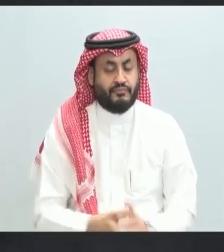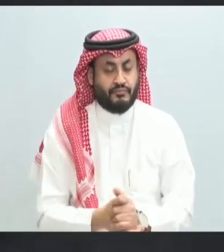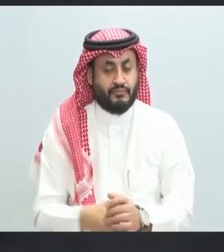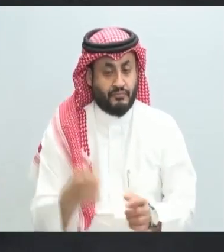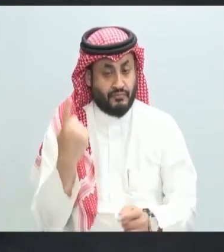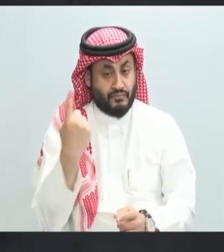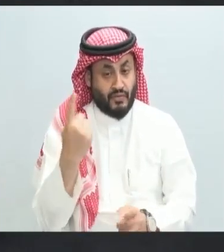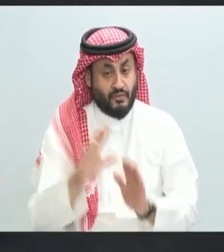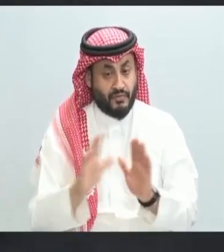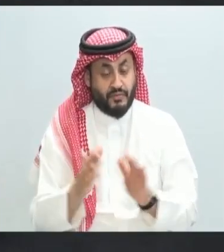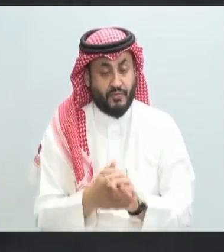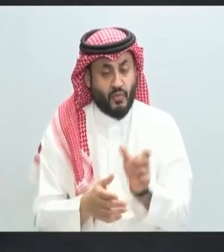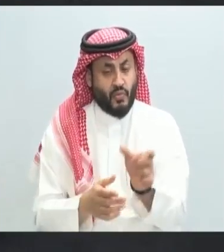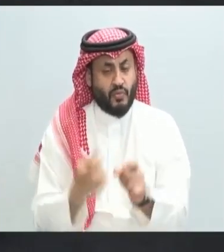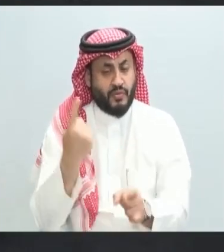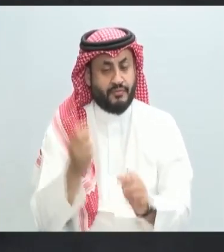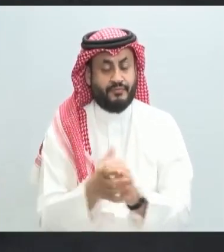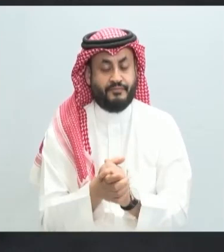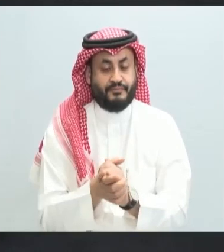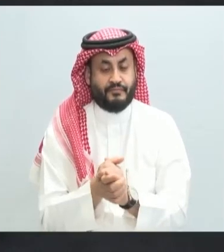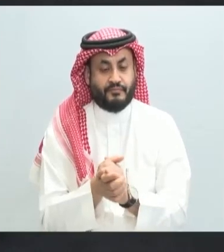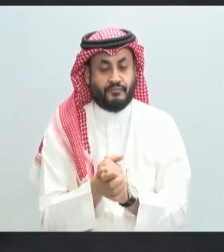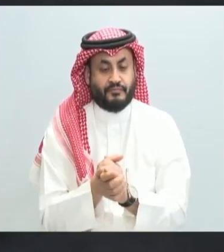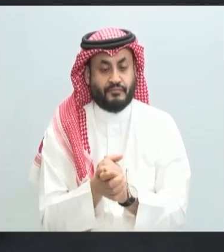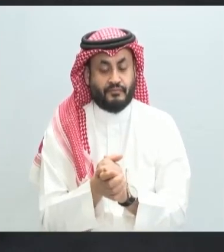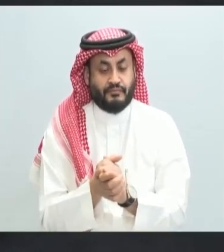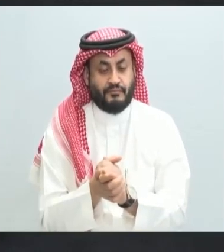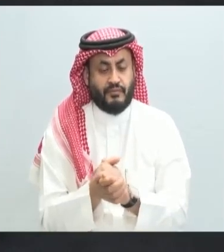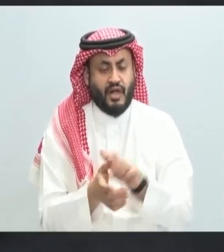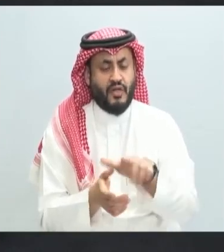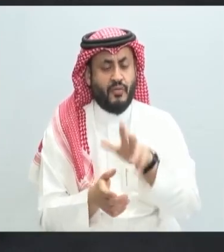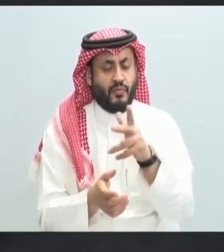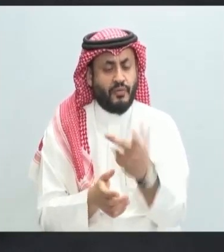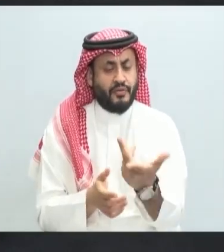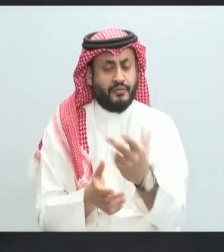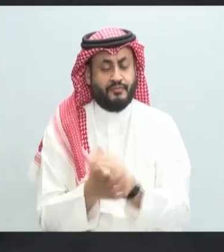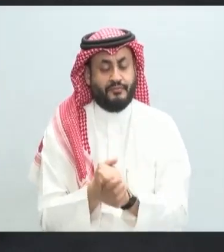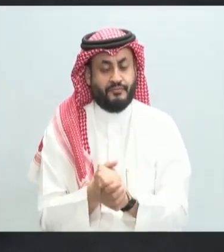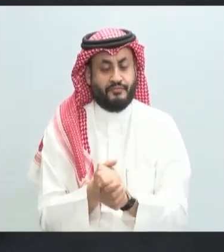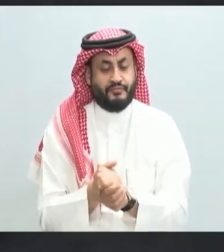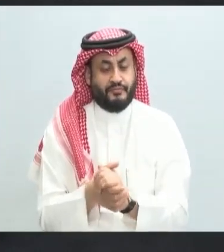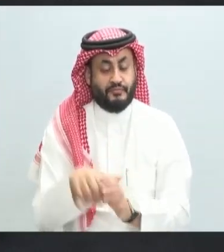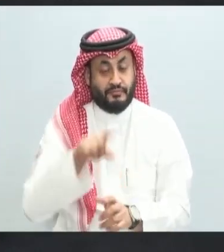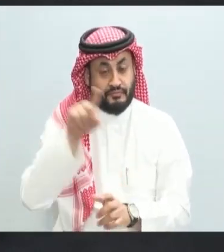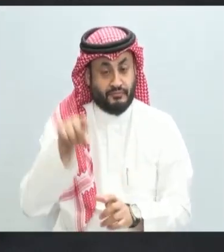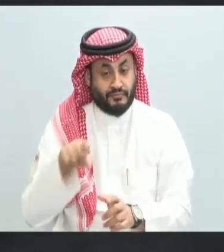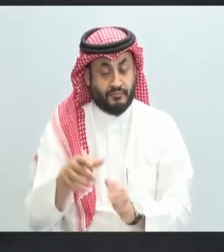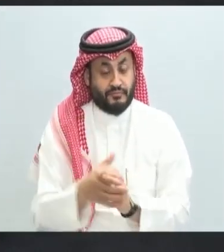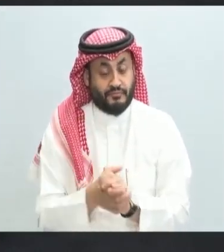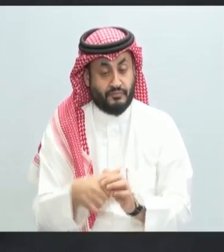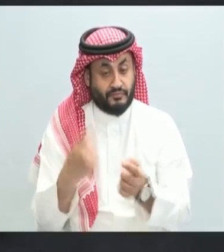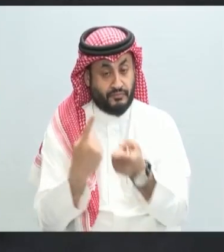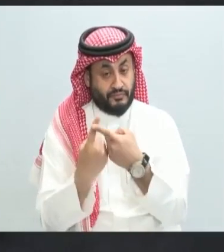pen or one screen. What's this? This is the question we ask if we are asking